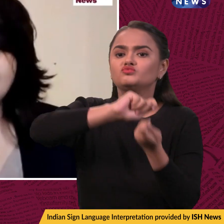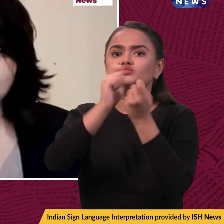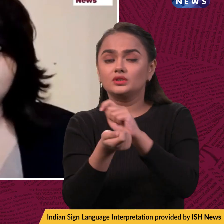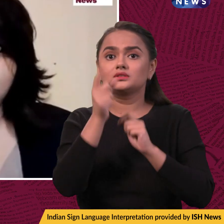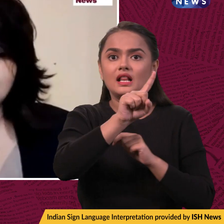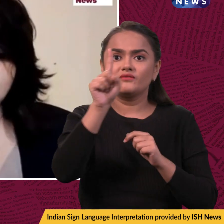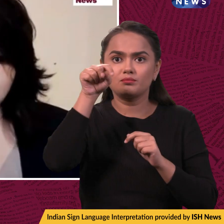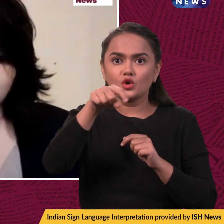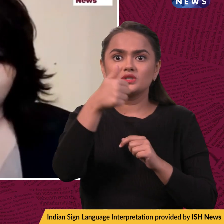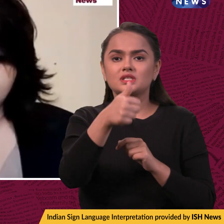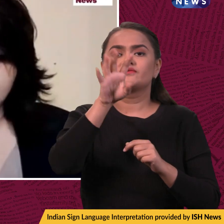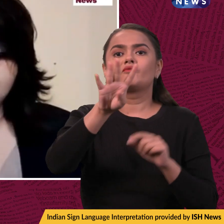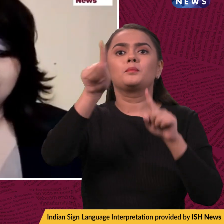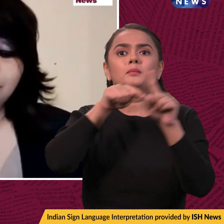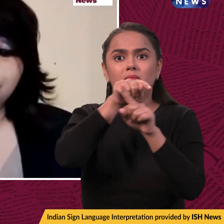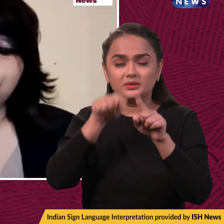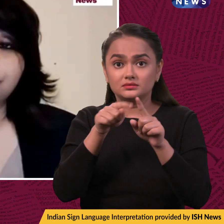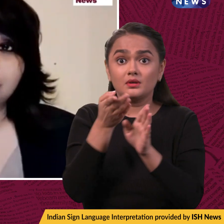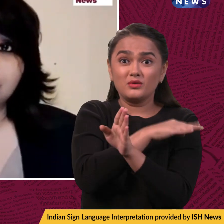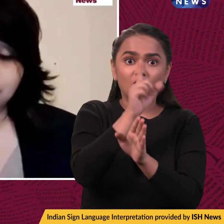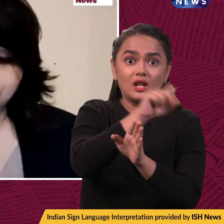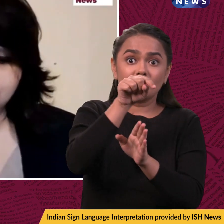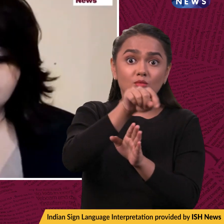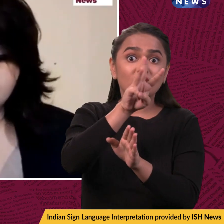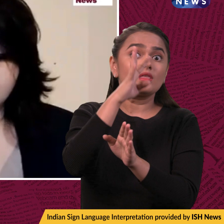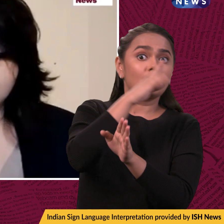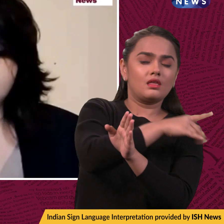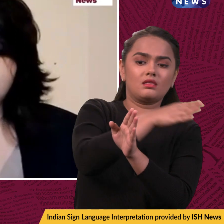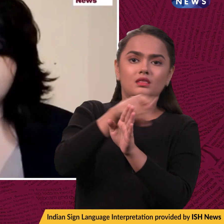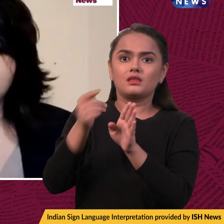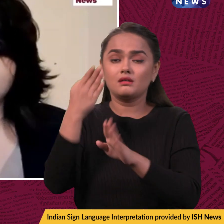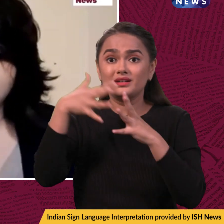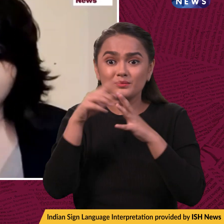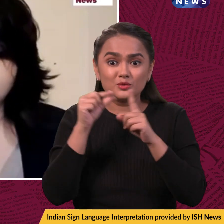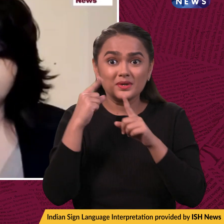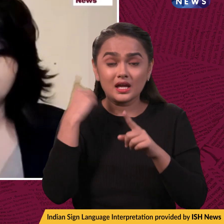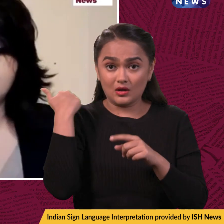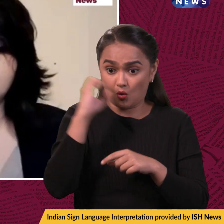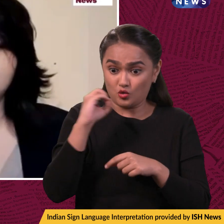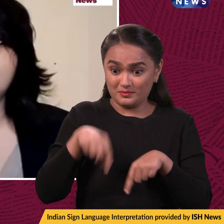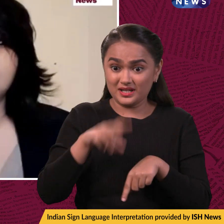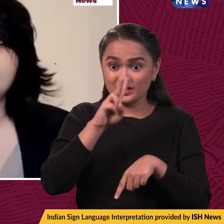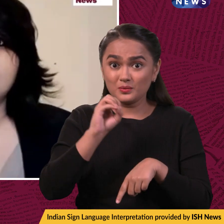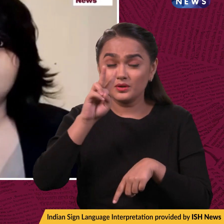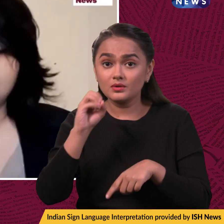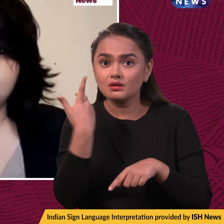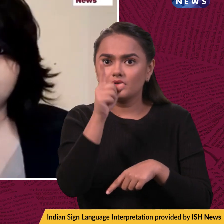to 11.64% from 11.39%. Now, the WPI in October 2020 was